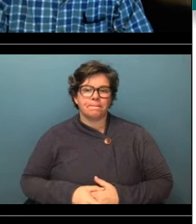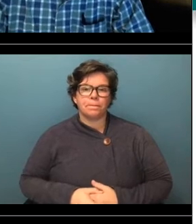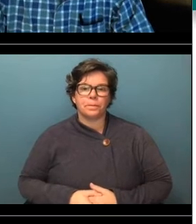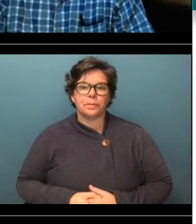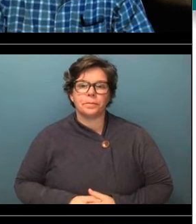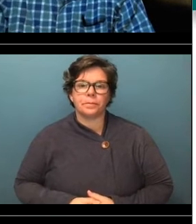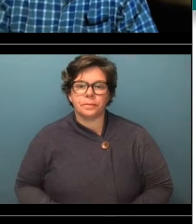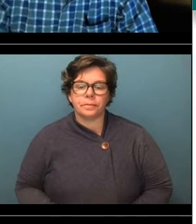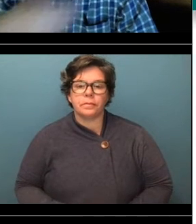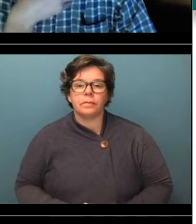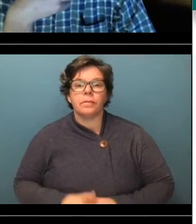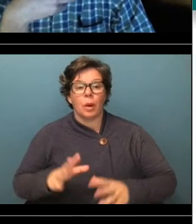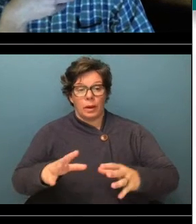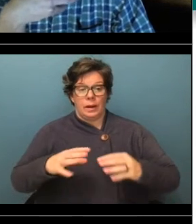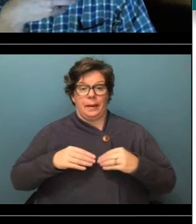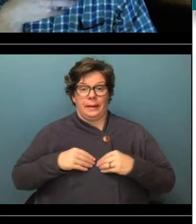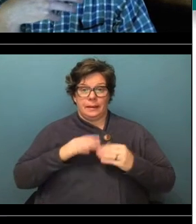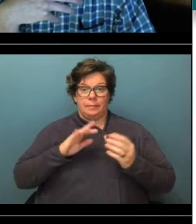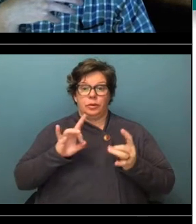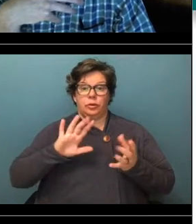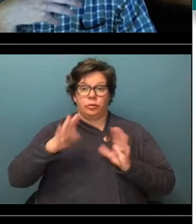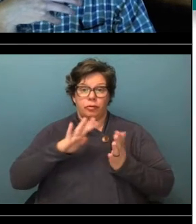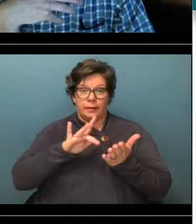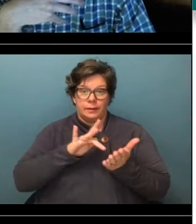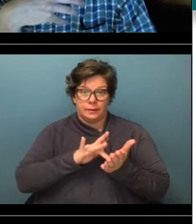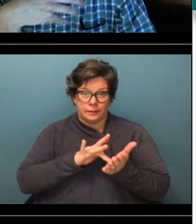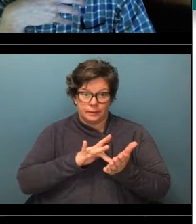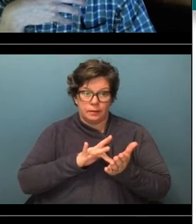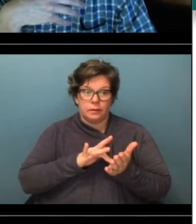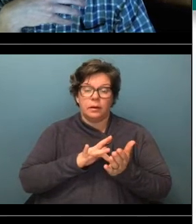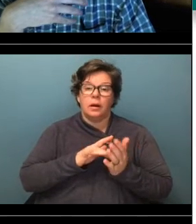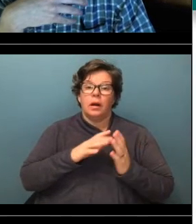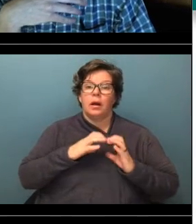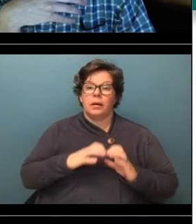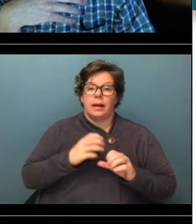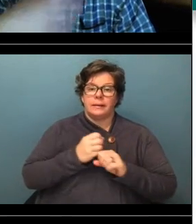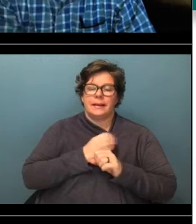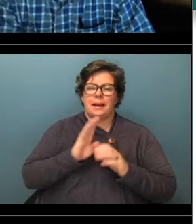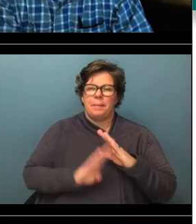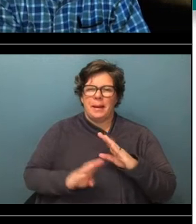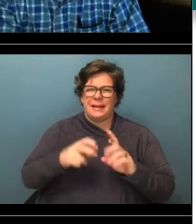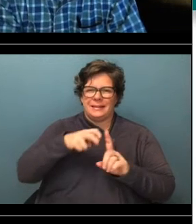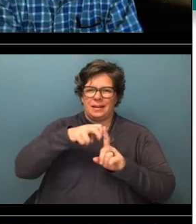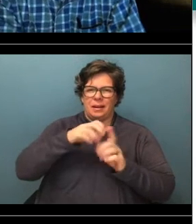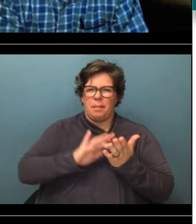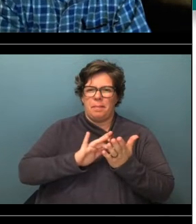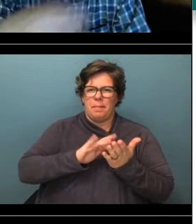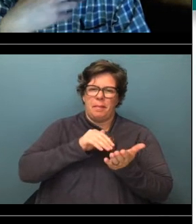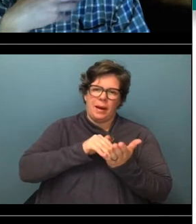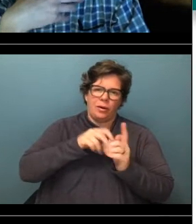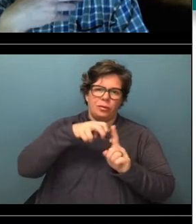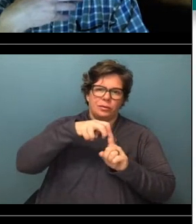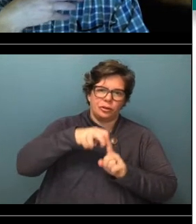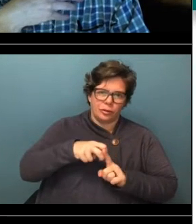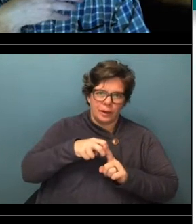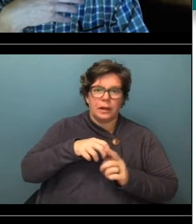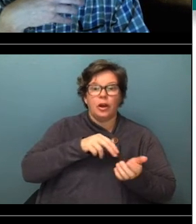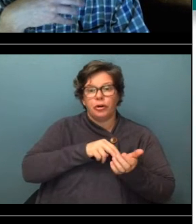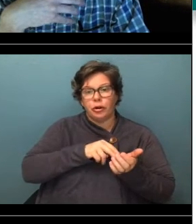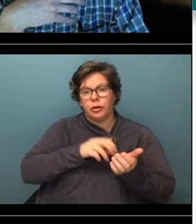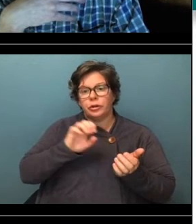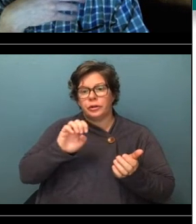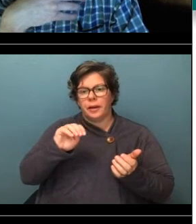So upon admission to a crisis center, clients receive a basic medical screening as completed by an EMT or nurse. As part of this screening,